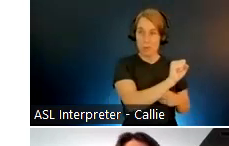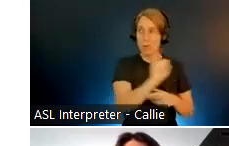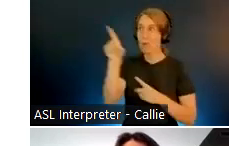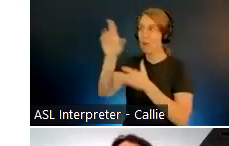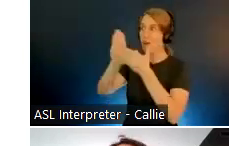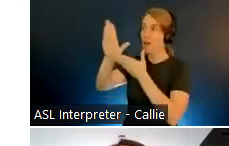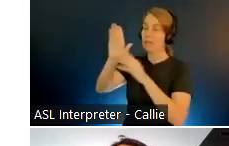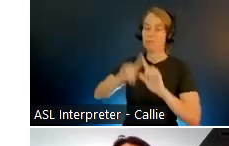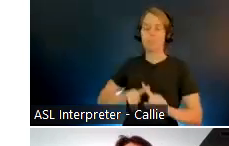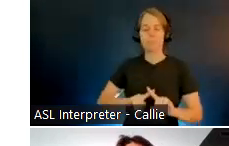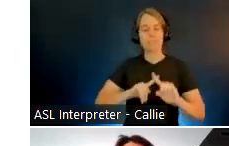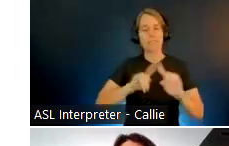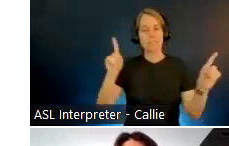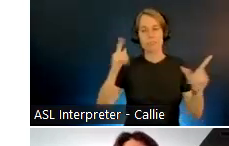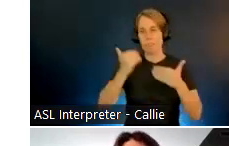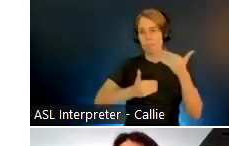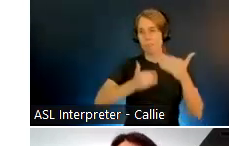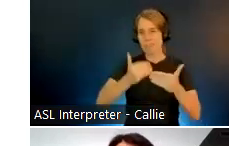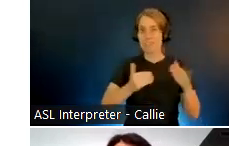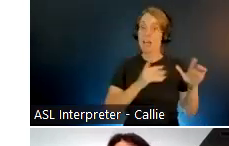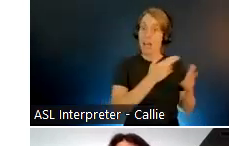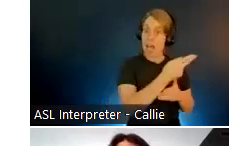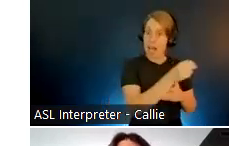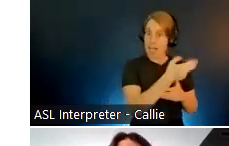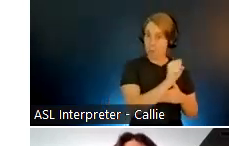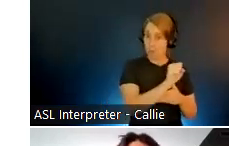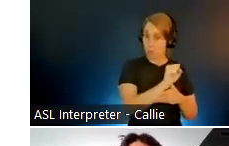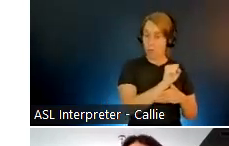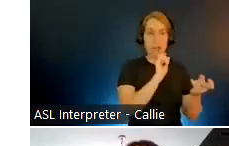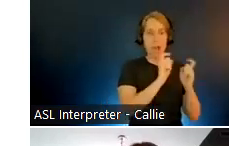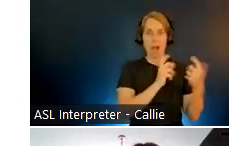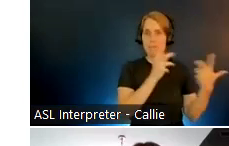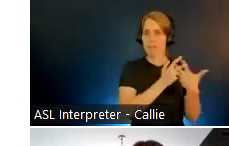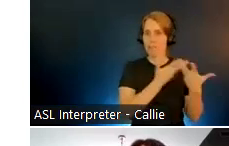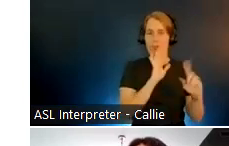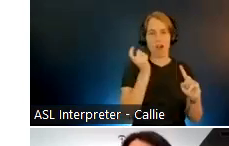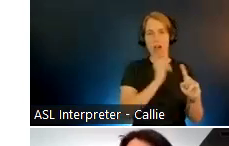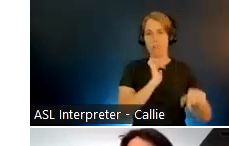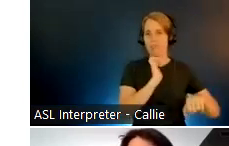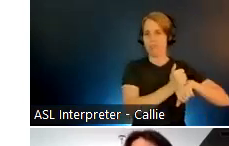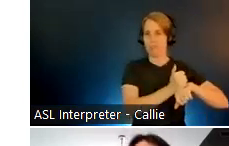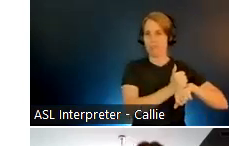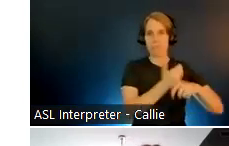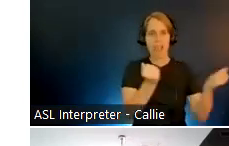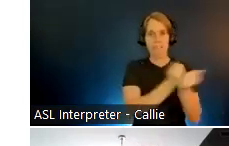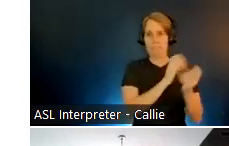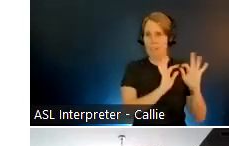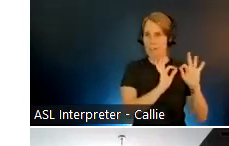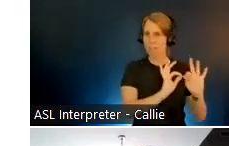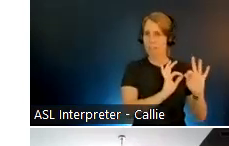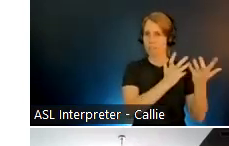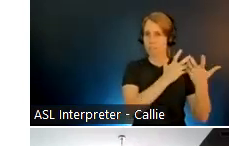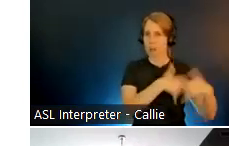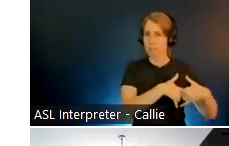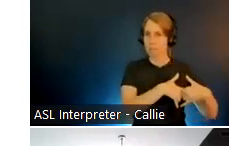high school, the teachers automatically provide those accommodations for you. They kind of set everything up. But